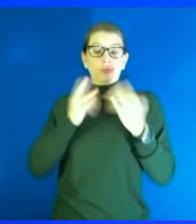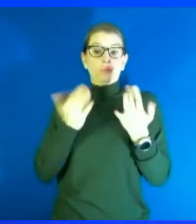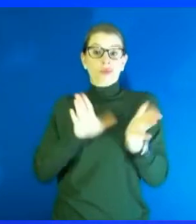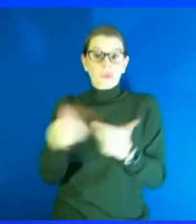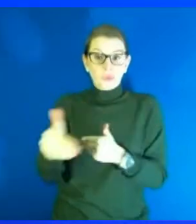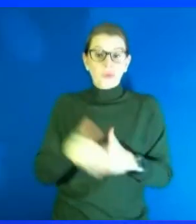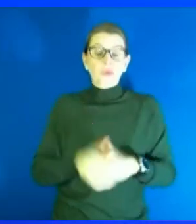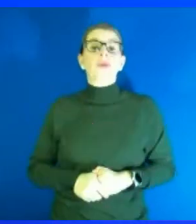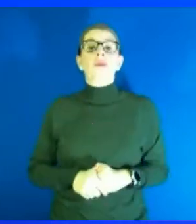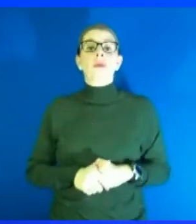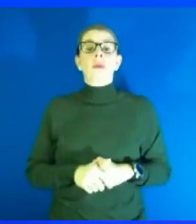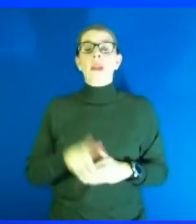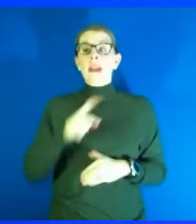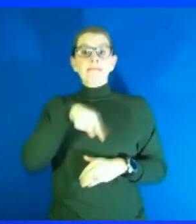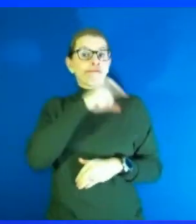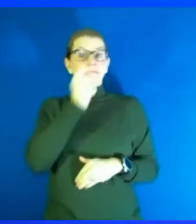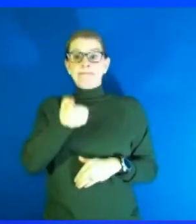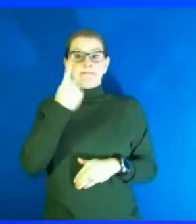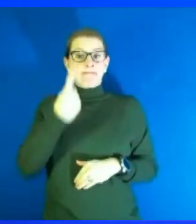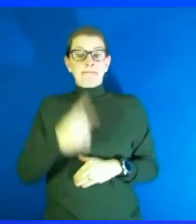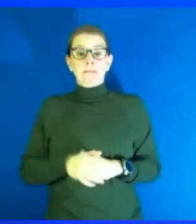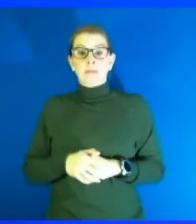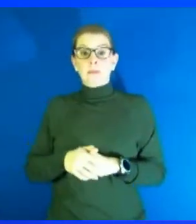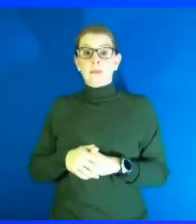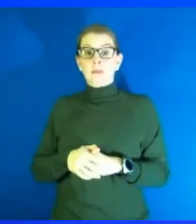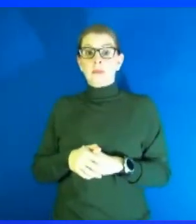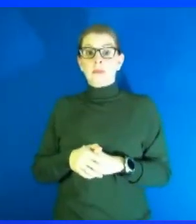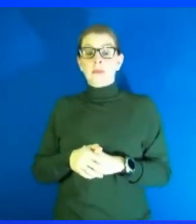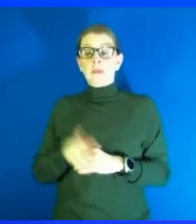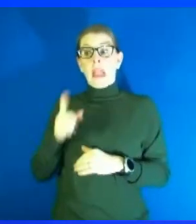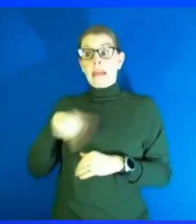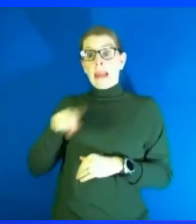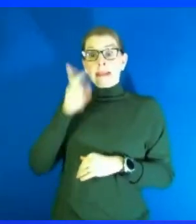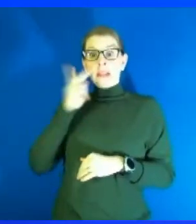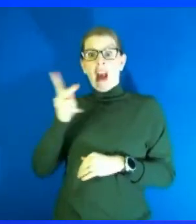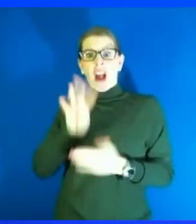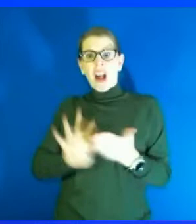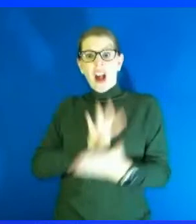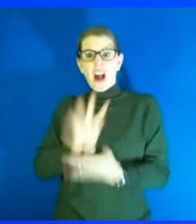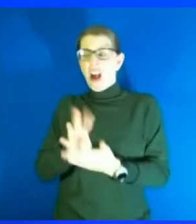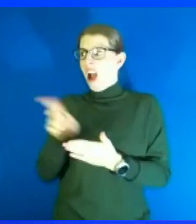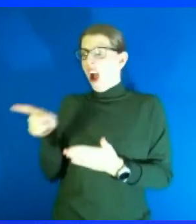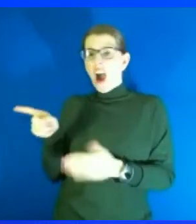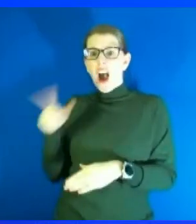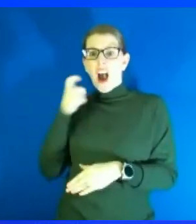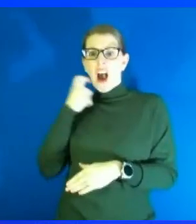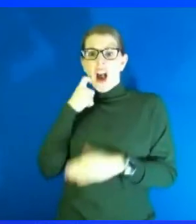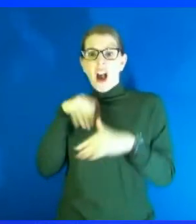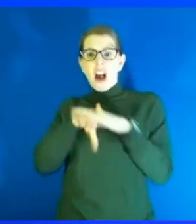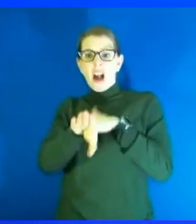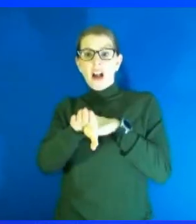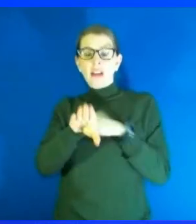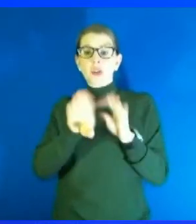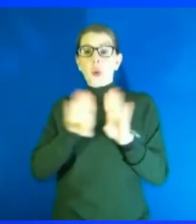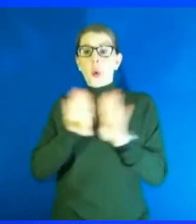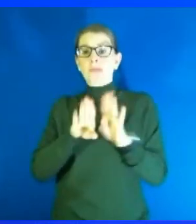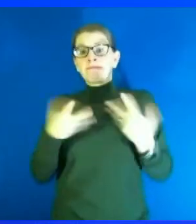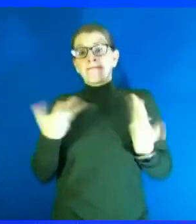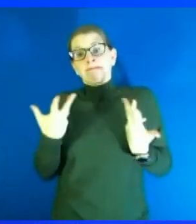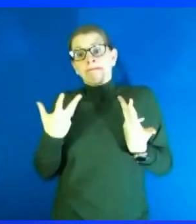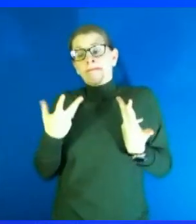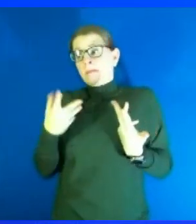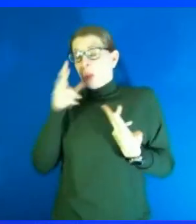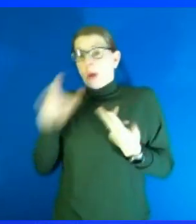they don't understand. So, an outsider looking in, they see that they've been there for 4 hours, and someone who just walked in the door will go back